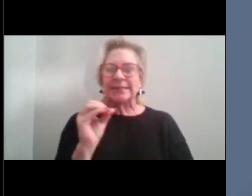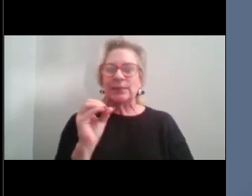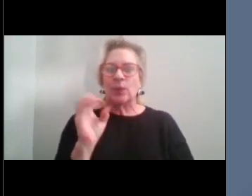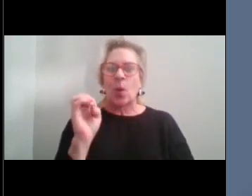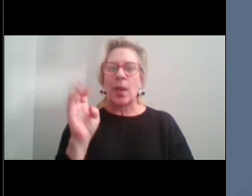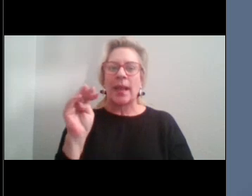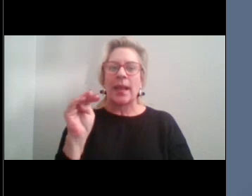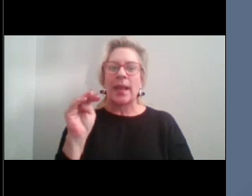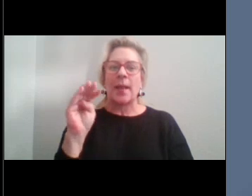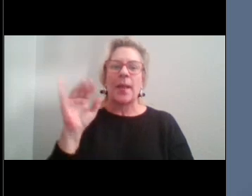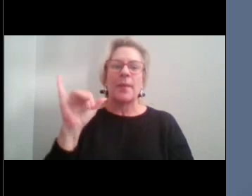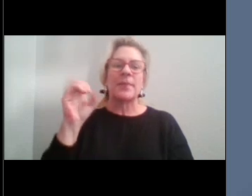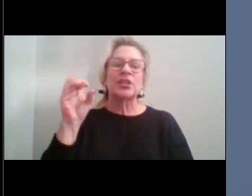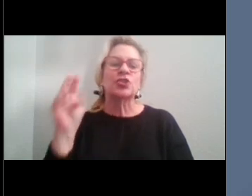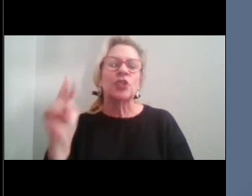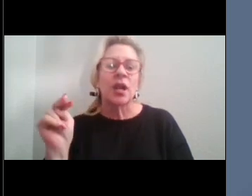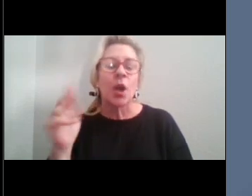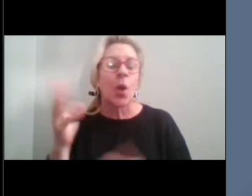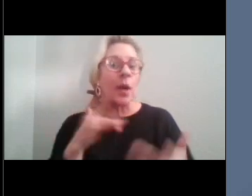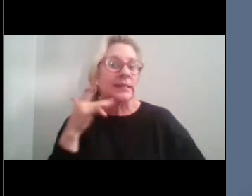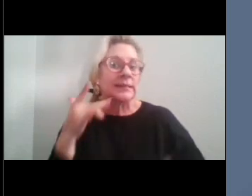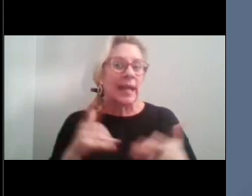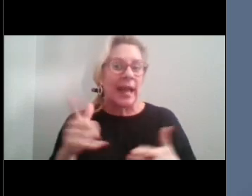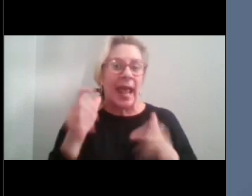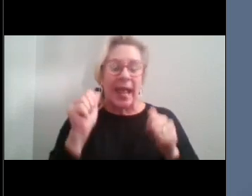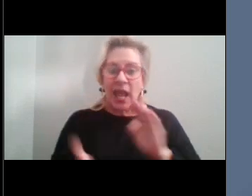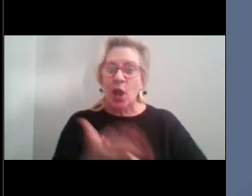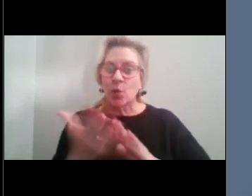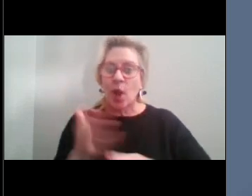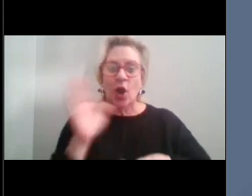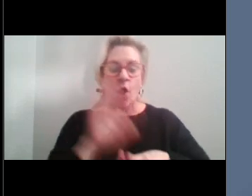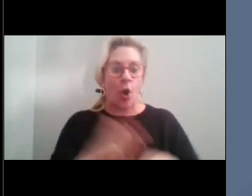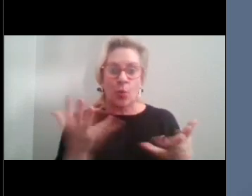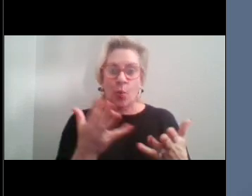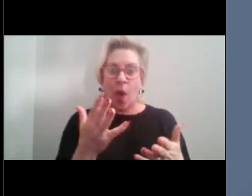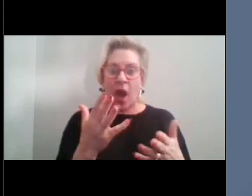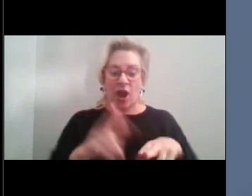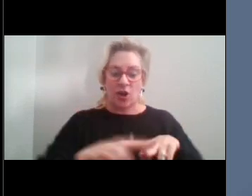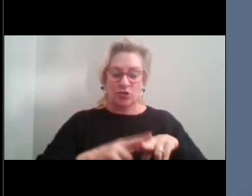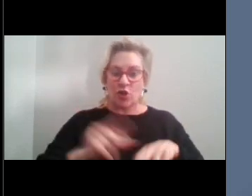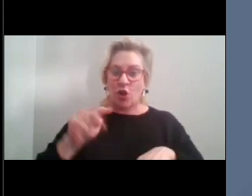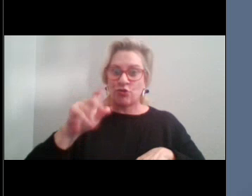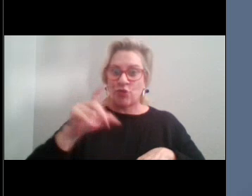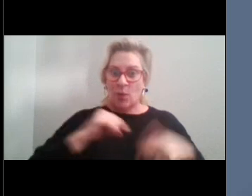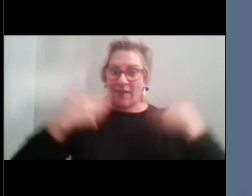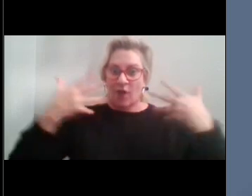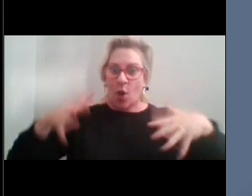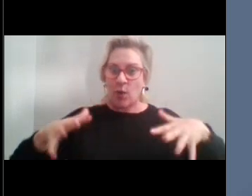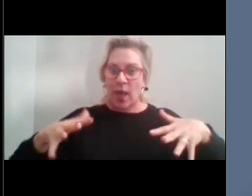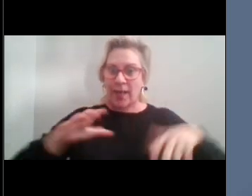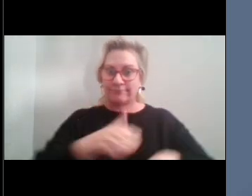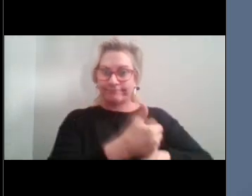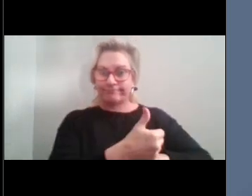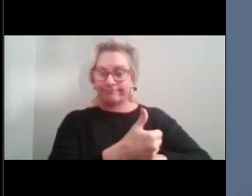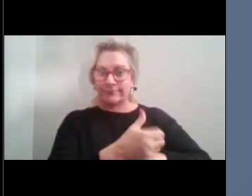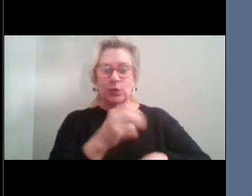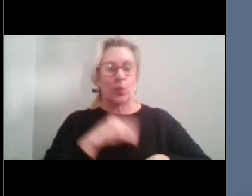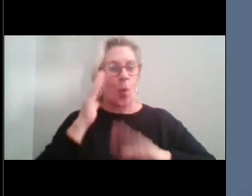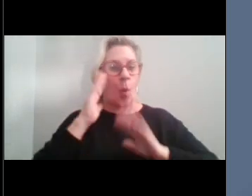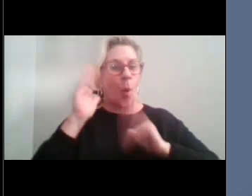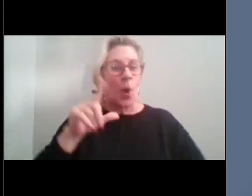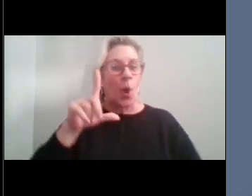exciting is this vehicle can operate on the existing Metrolink tracks, right? So once we finish proofing this, we expect in 2024 to